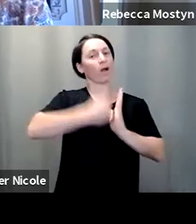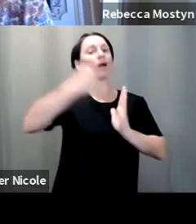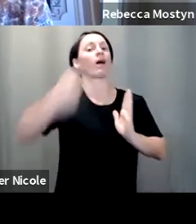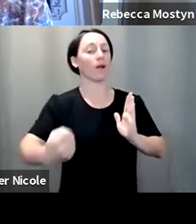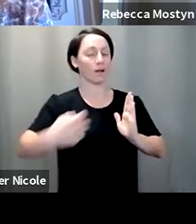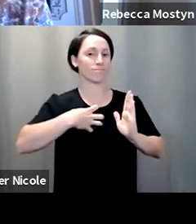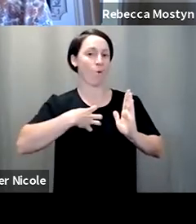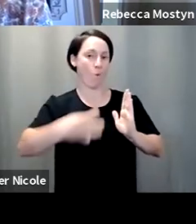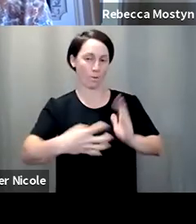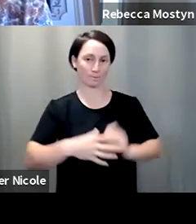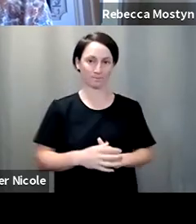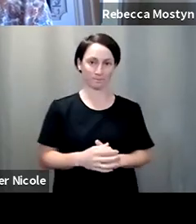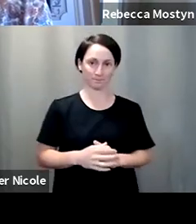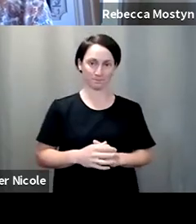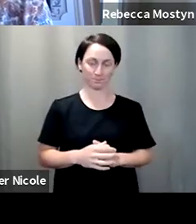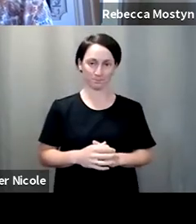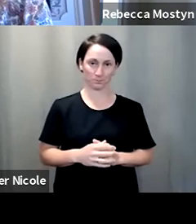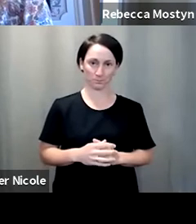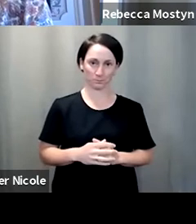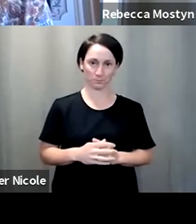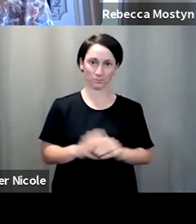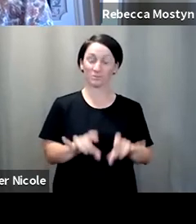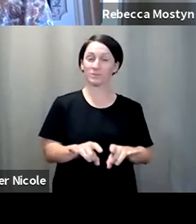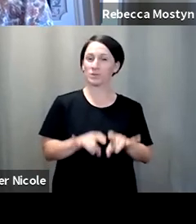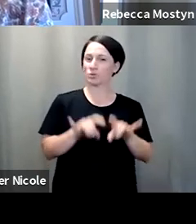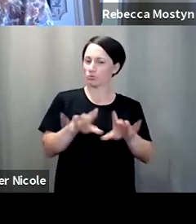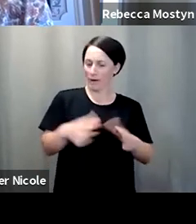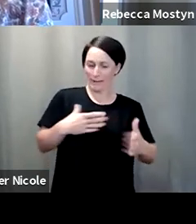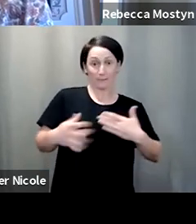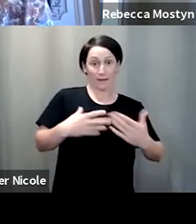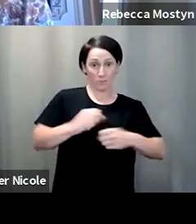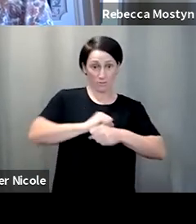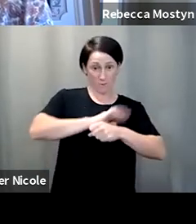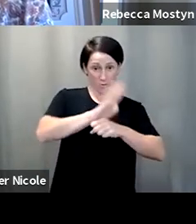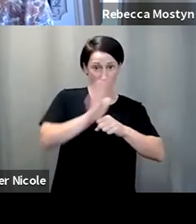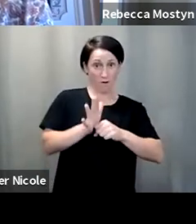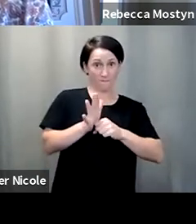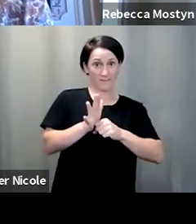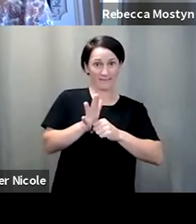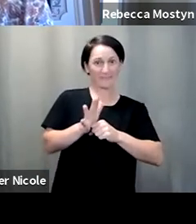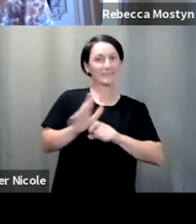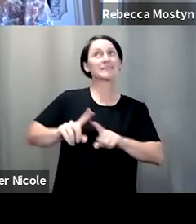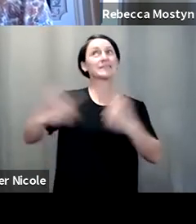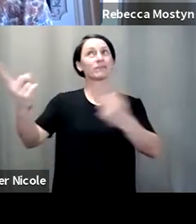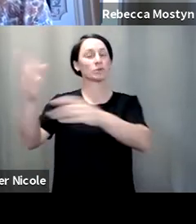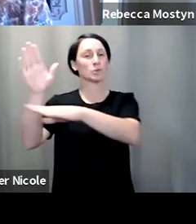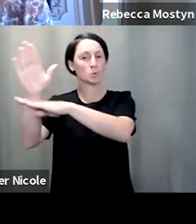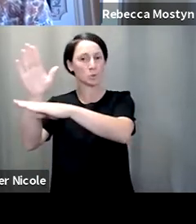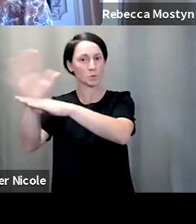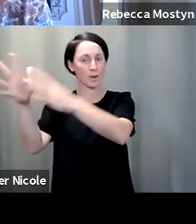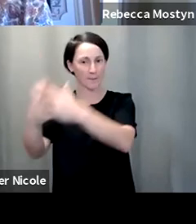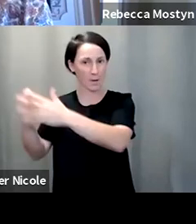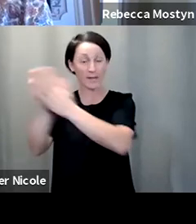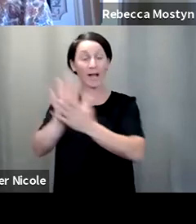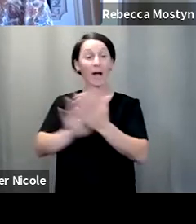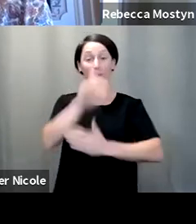a different approach to managing the virus, and international borders aren't yet open and won't